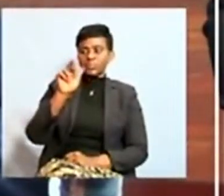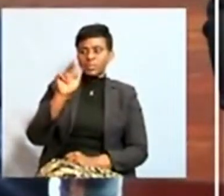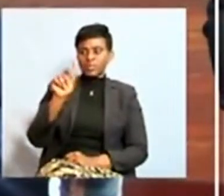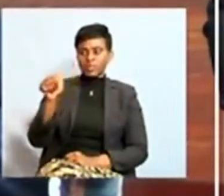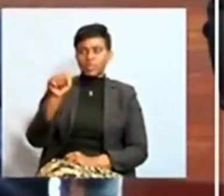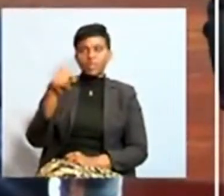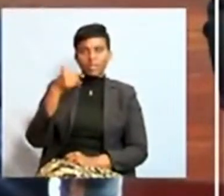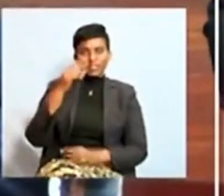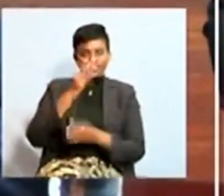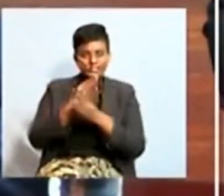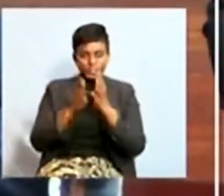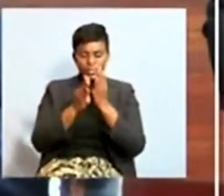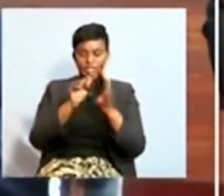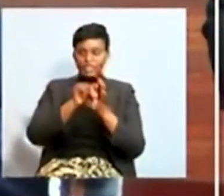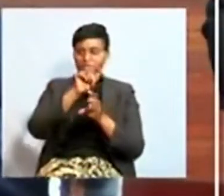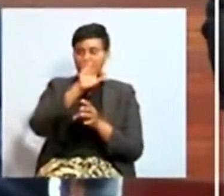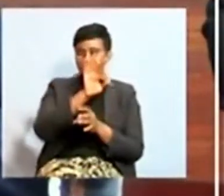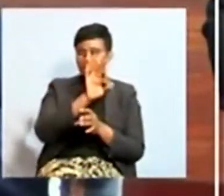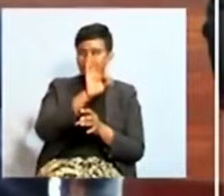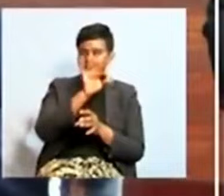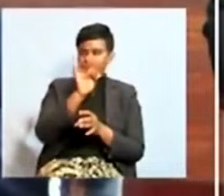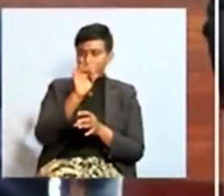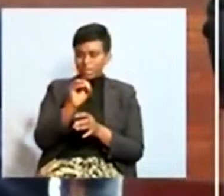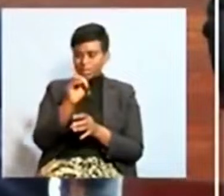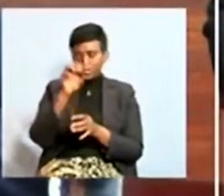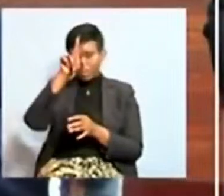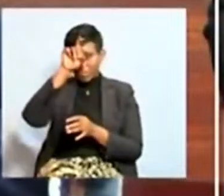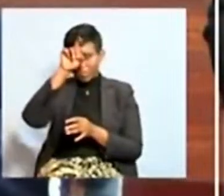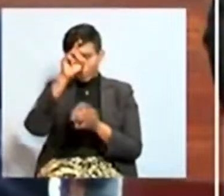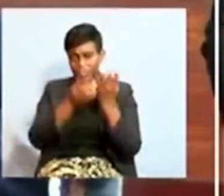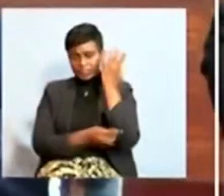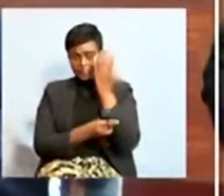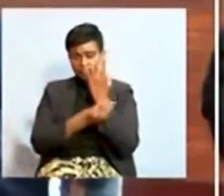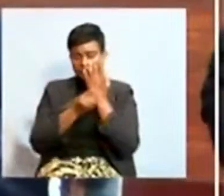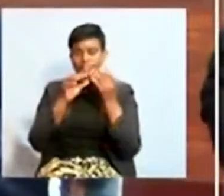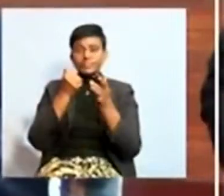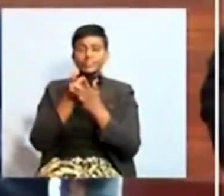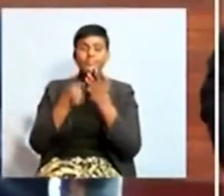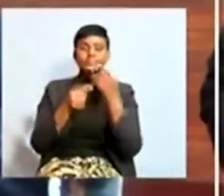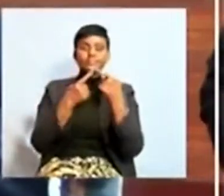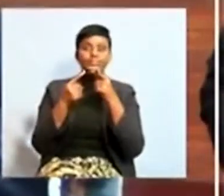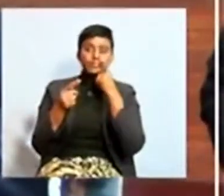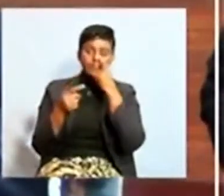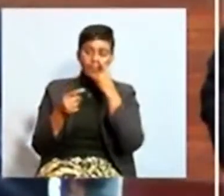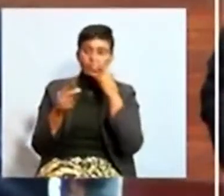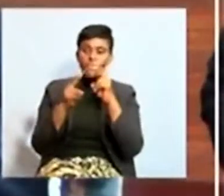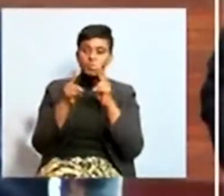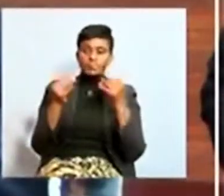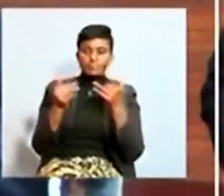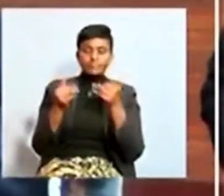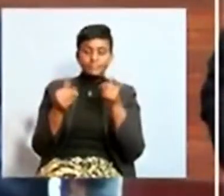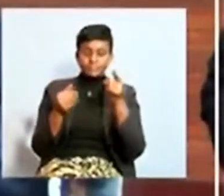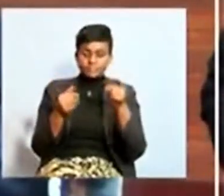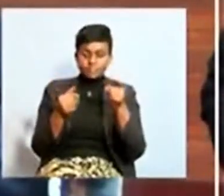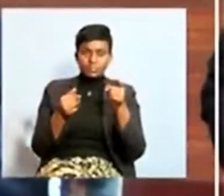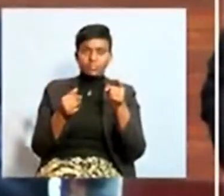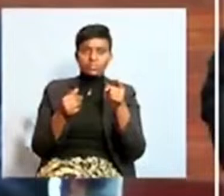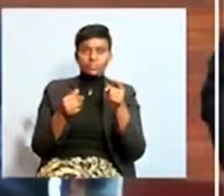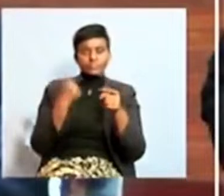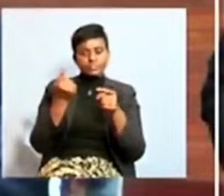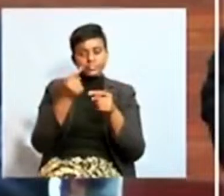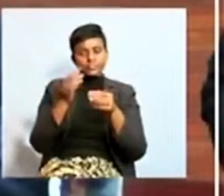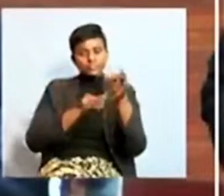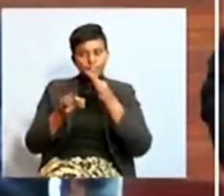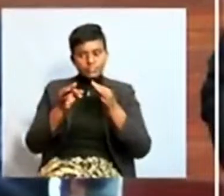in 1980. Egypt is developing nuclear reactors. So this augments the point